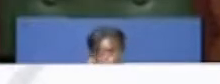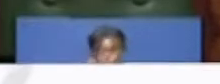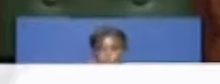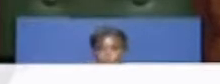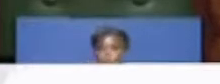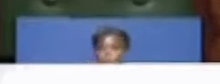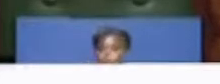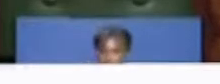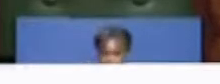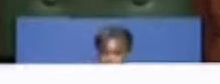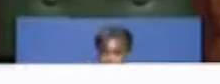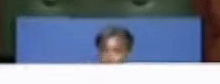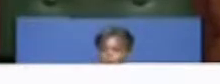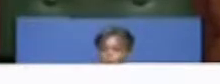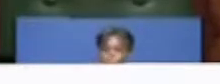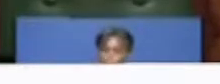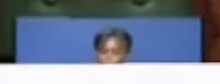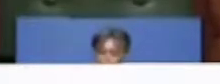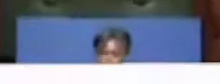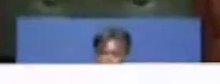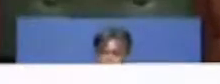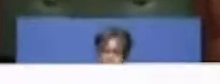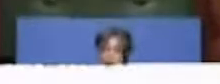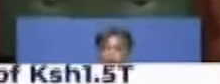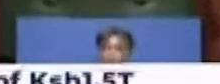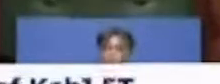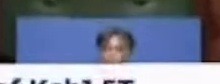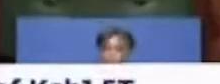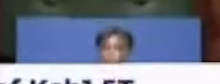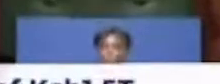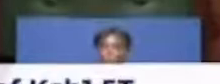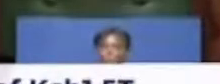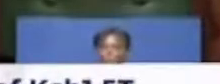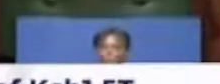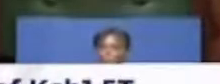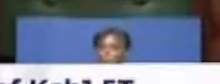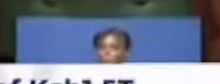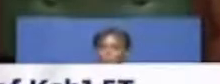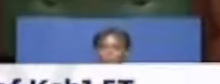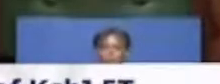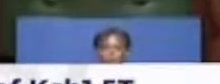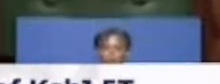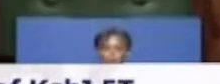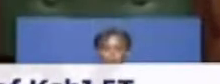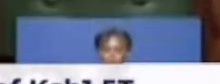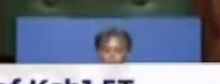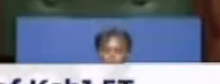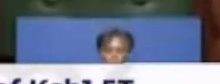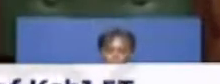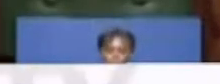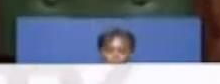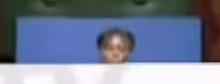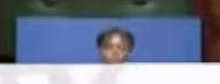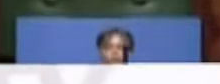a process to ensure that there is no school sitting on land that it does not own.